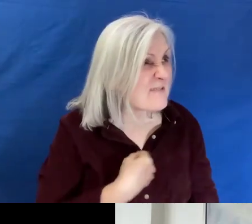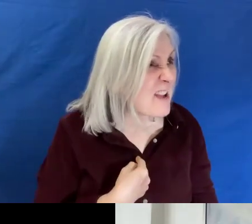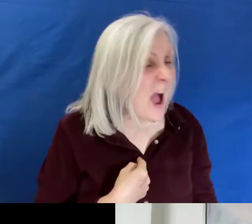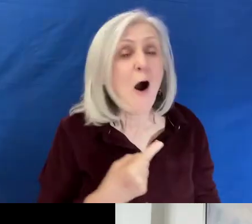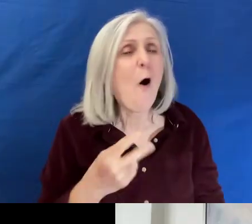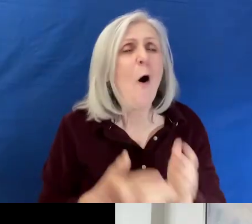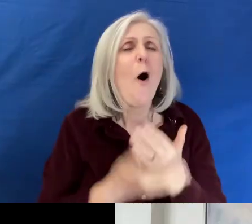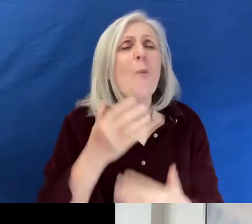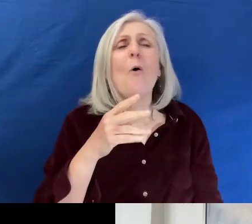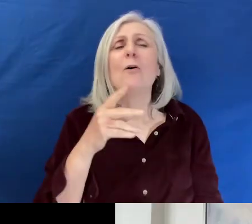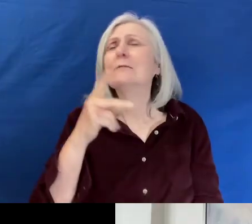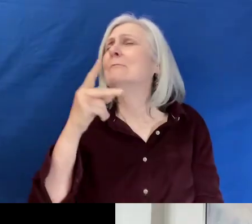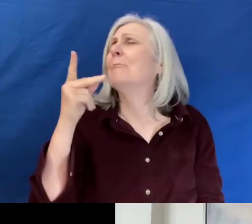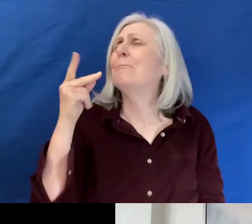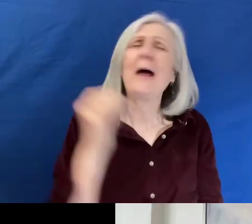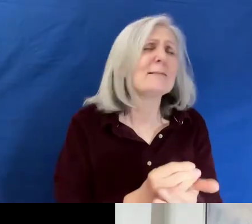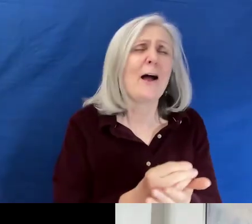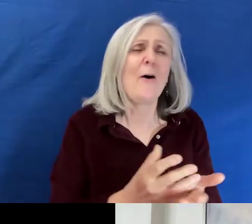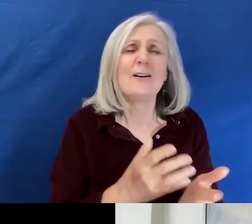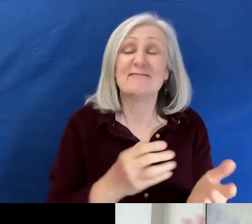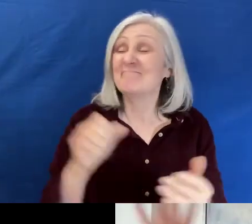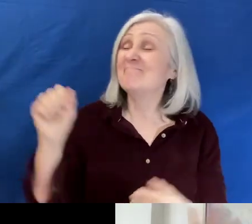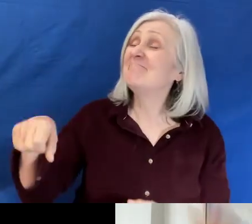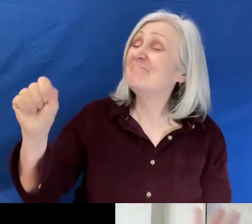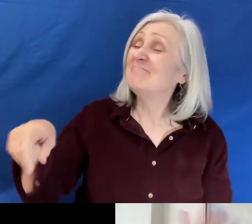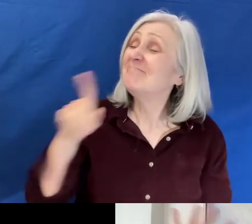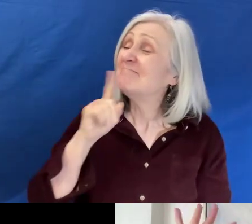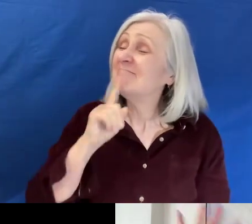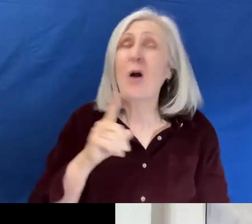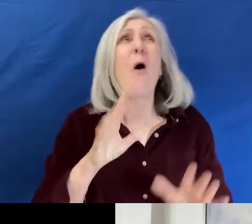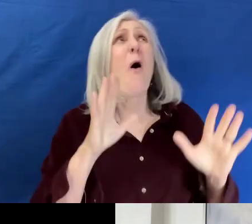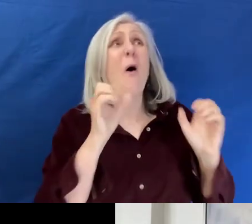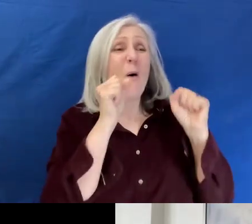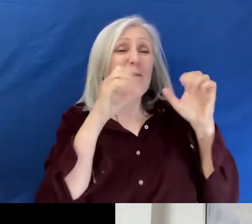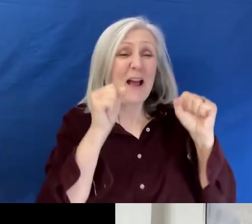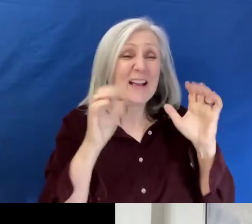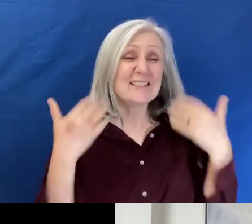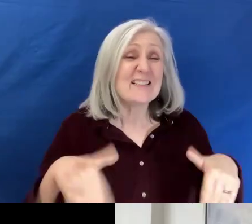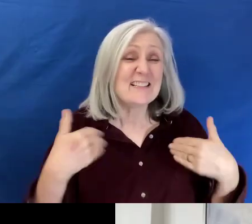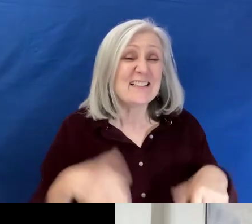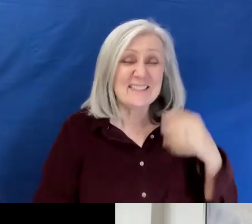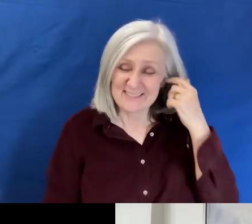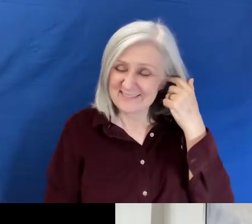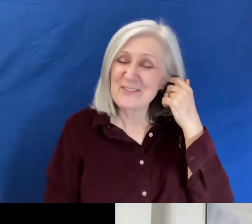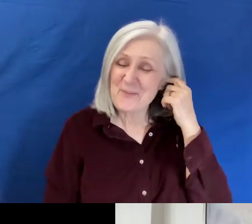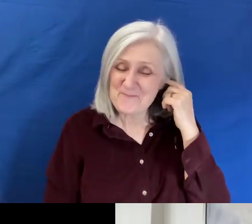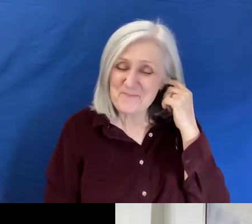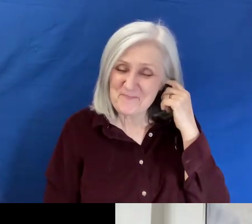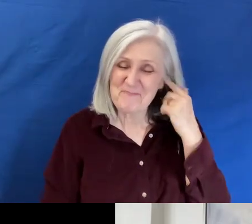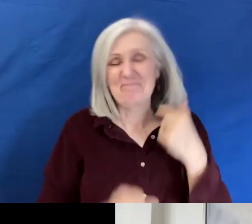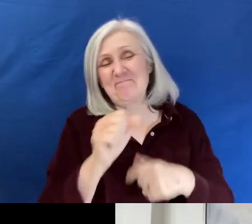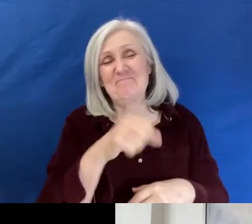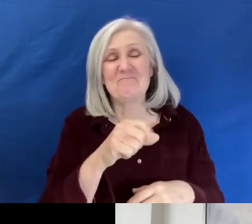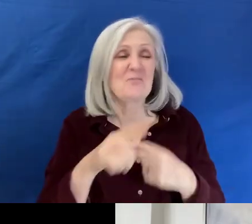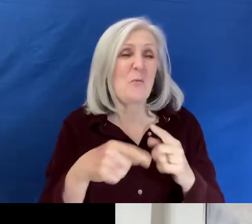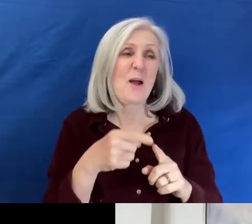on the ground. And he's like, yeah. And I was like, oh my gosh, this is amazing. So yeah, I mean,